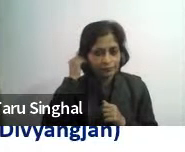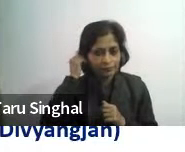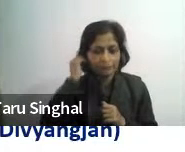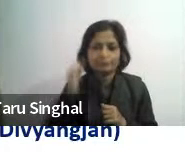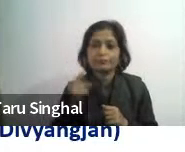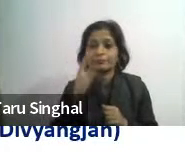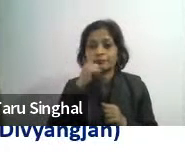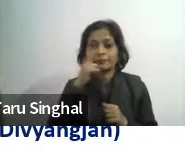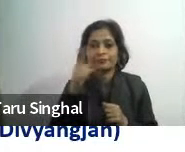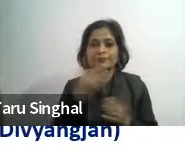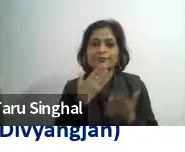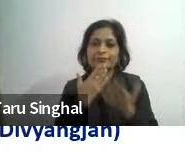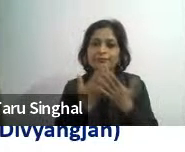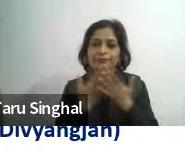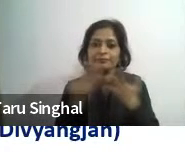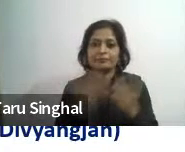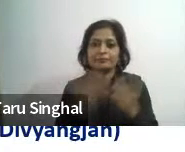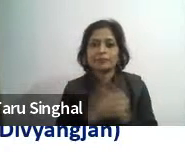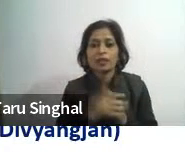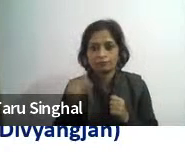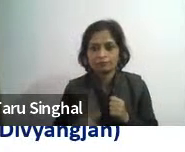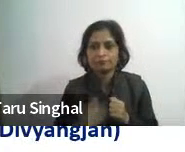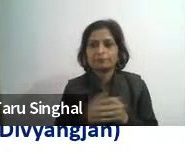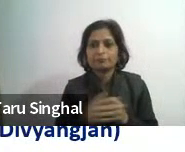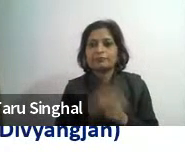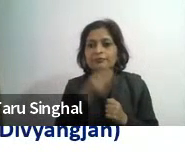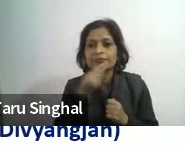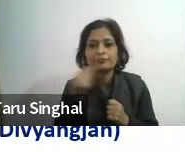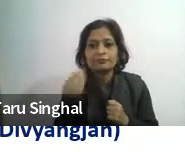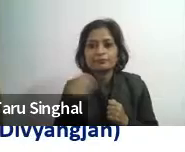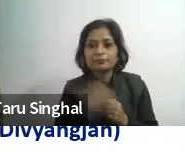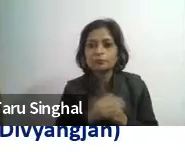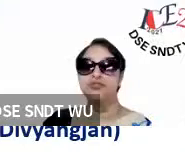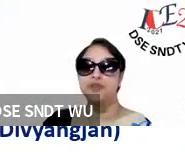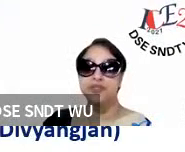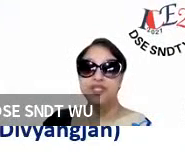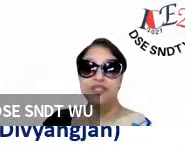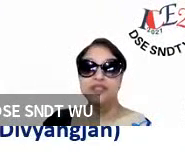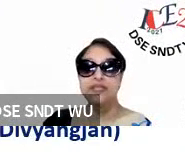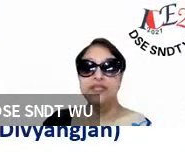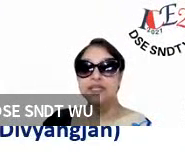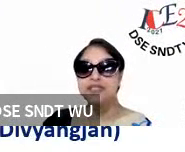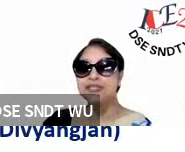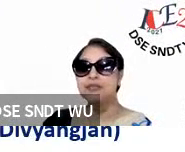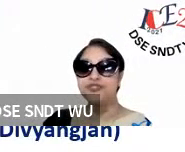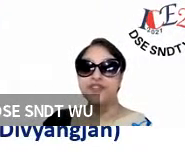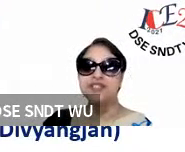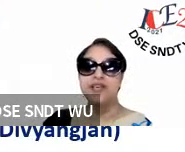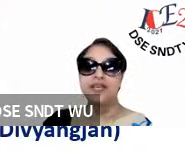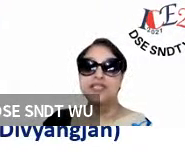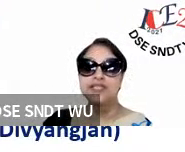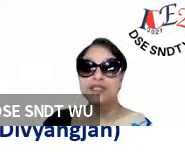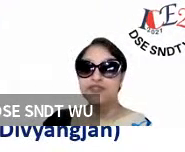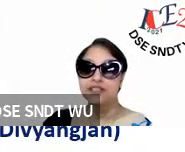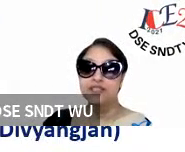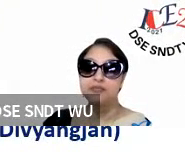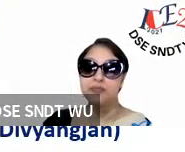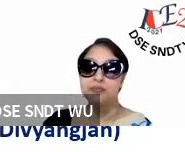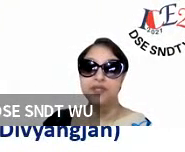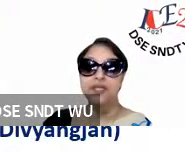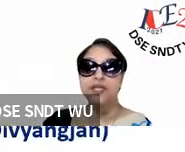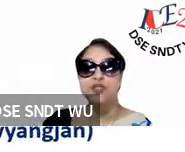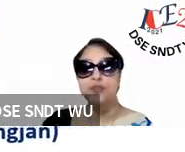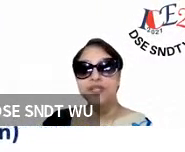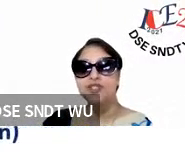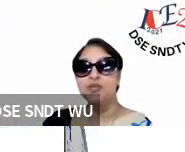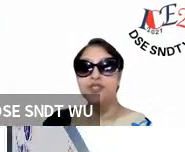Thank you, ma'am. May I now request my colleague, Dr. Apurva Panshikar, Assistant Professor and Senior Faculty